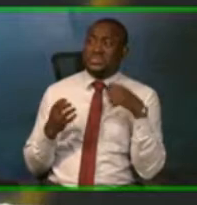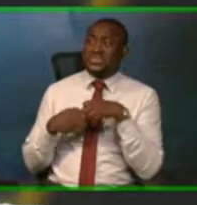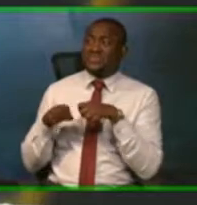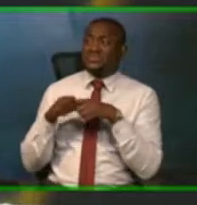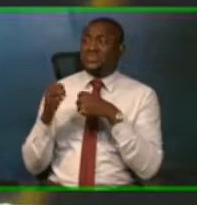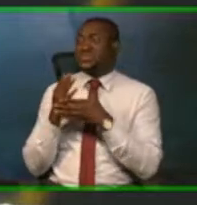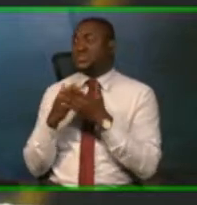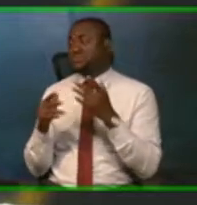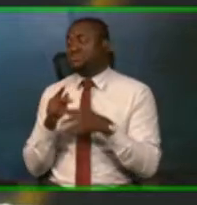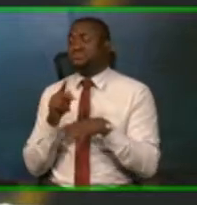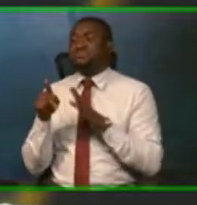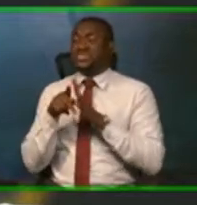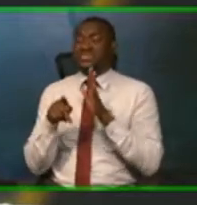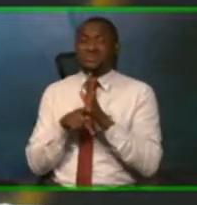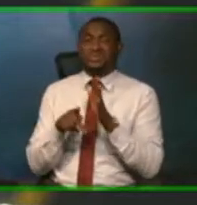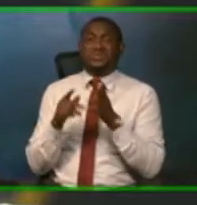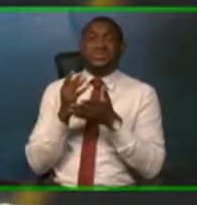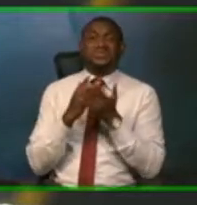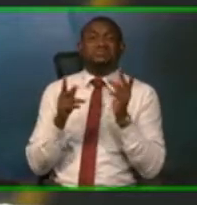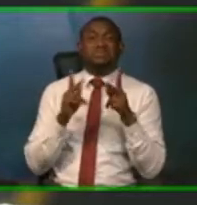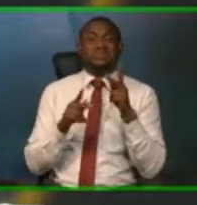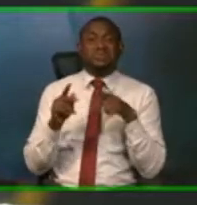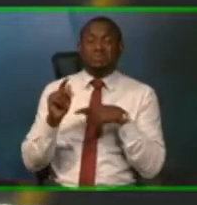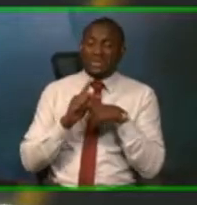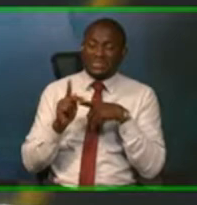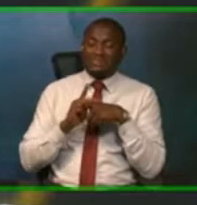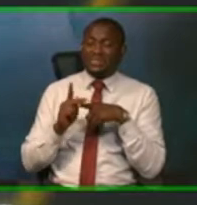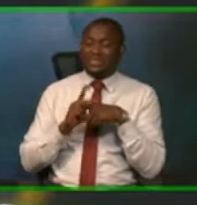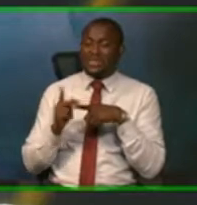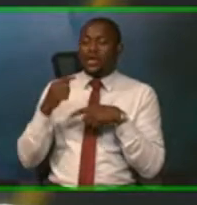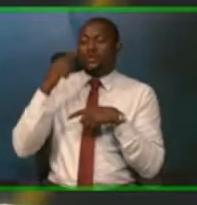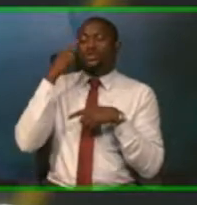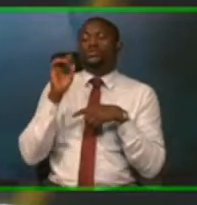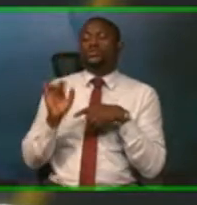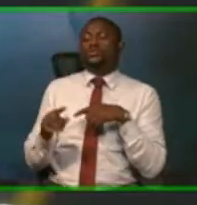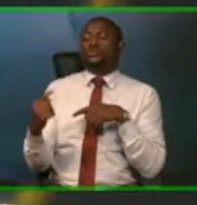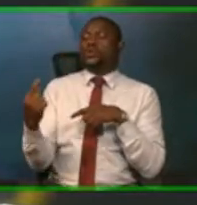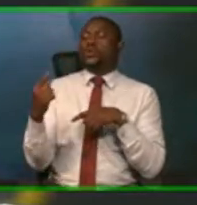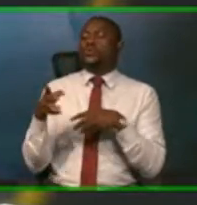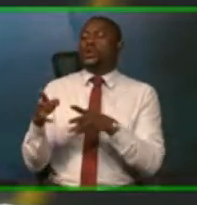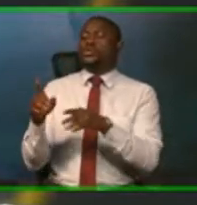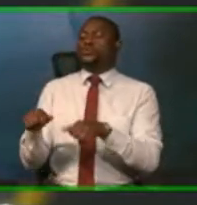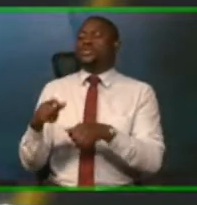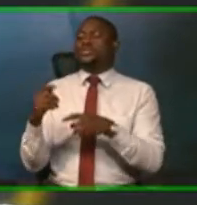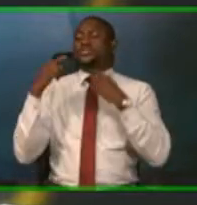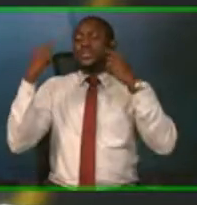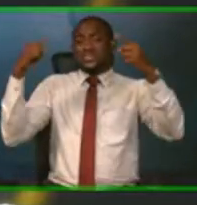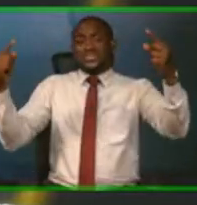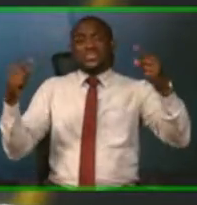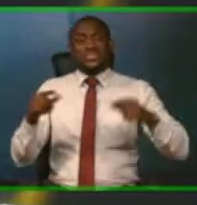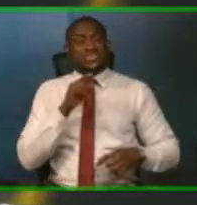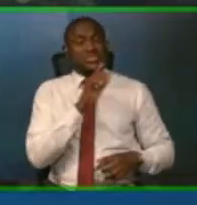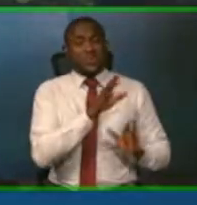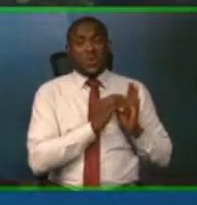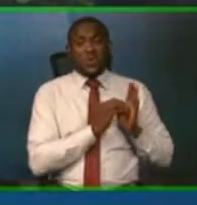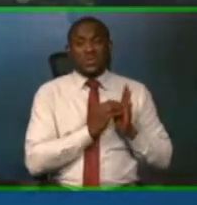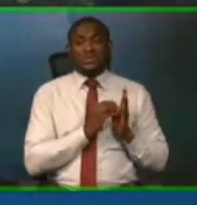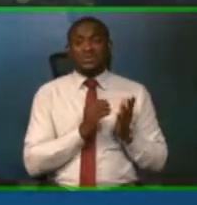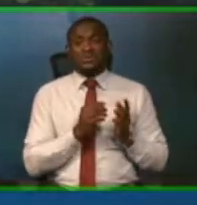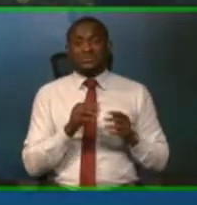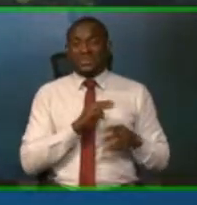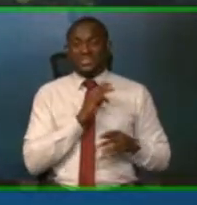some principles people practice and think that this is the only way you can succeed, his ministry has defied